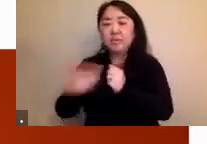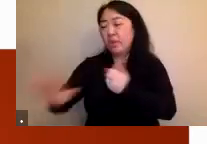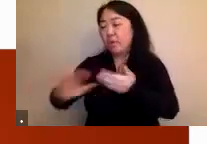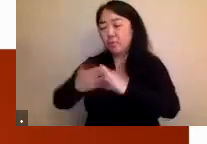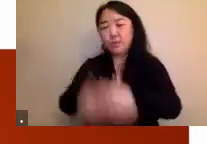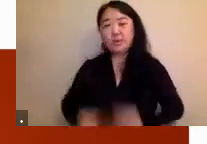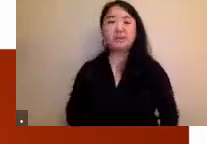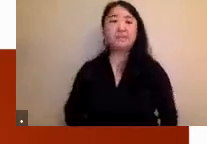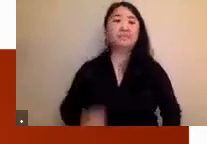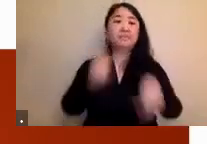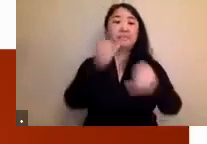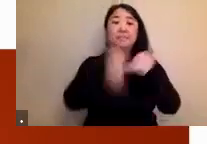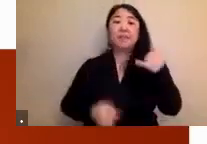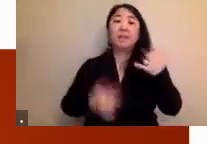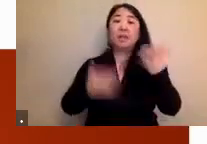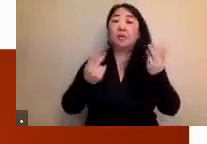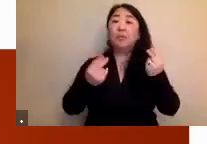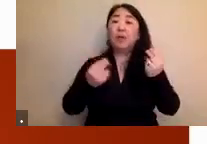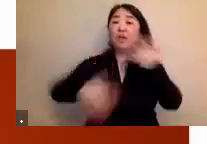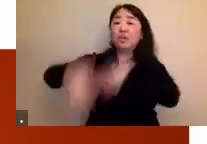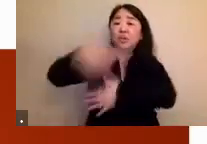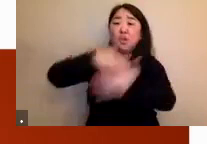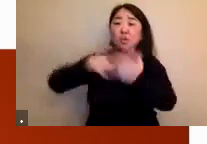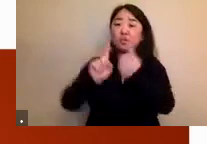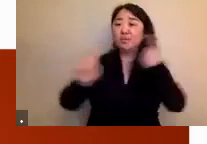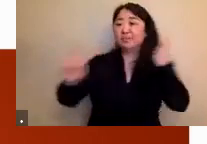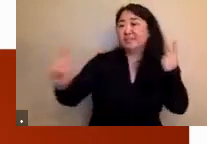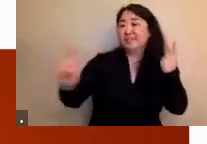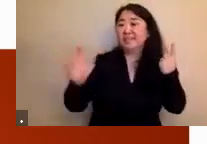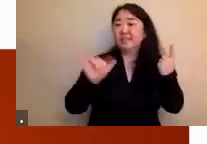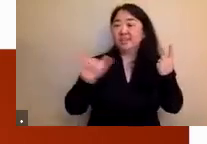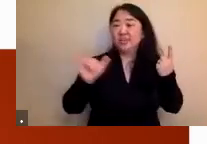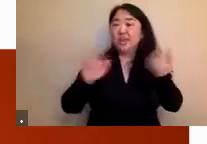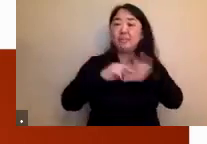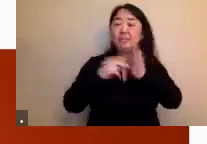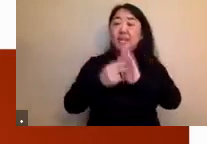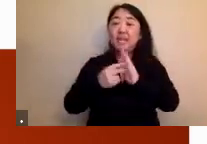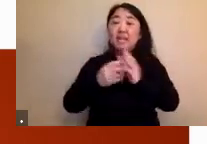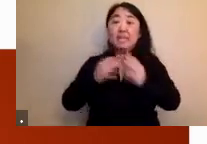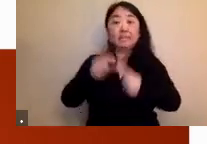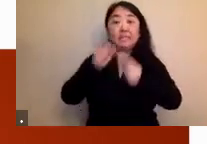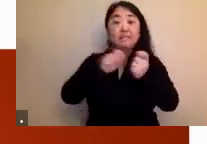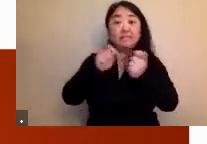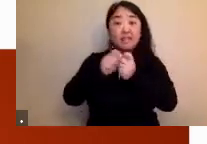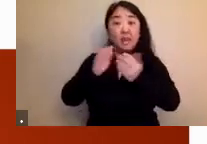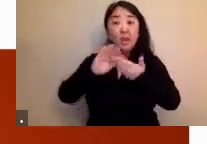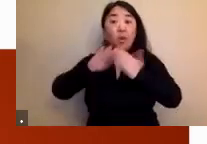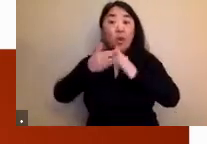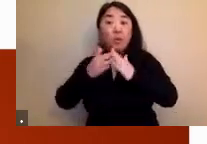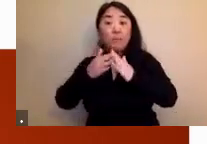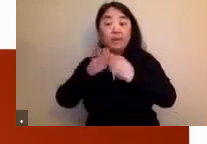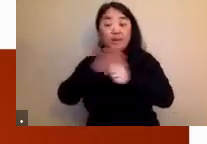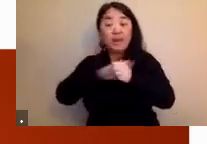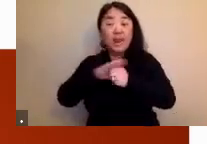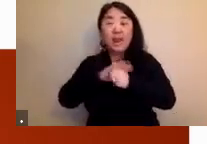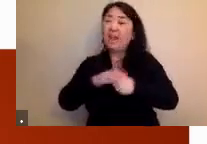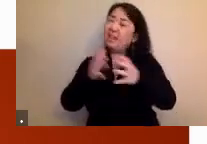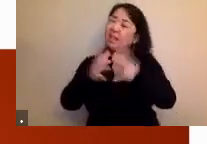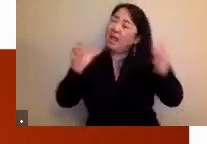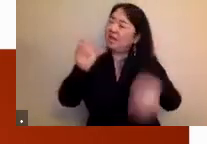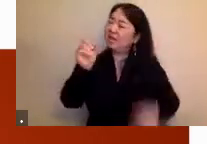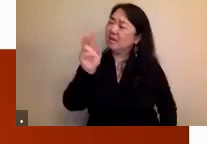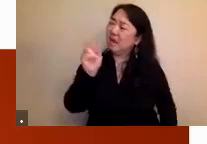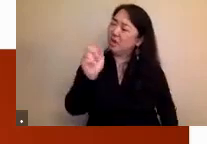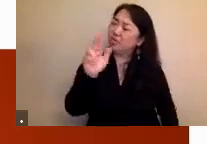course, finally, social distancing, particularly in urban areas where there's lots of concrete, lack of access